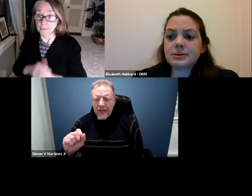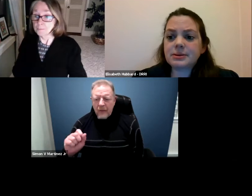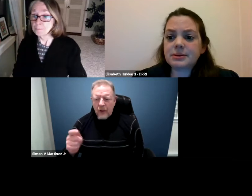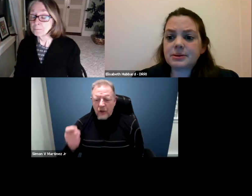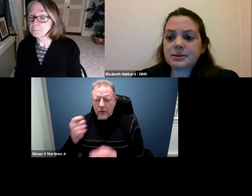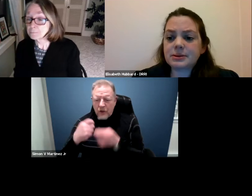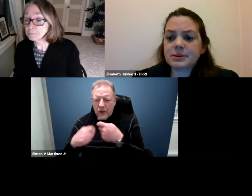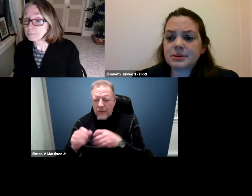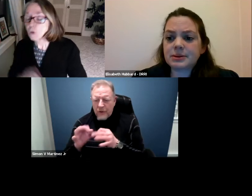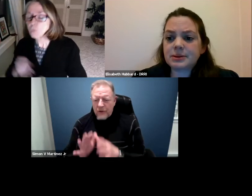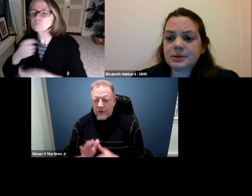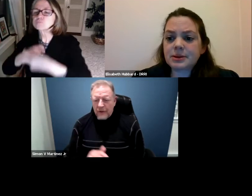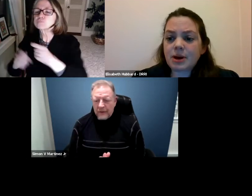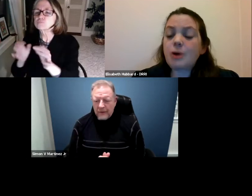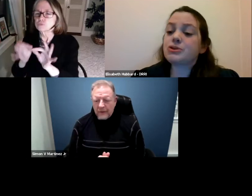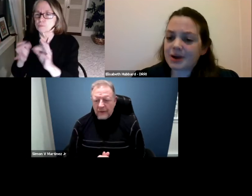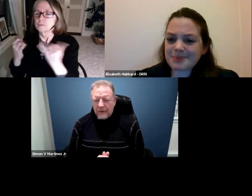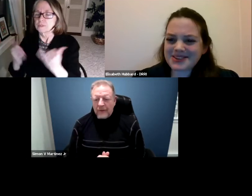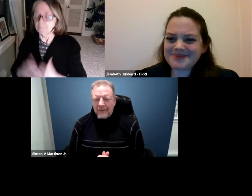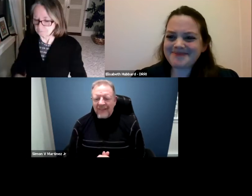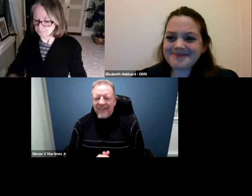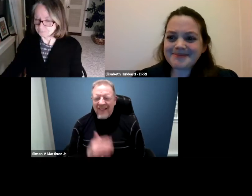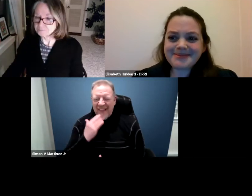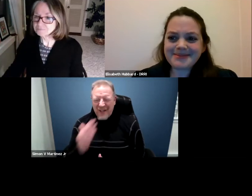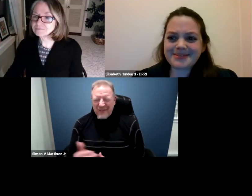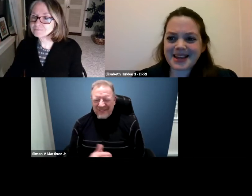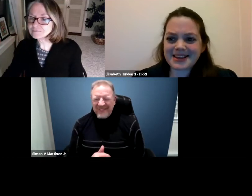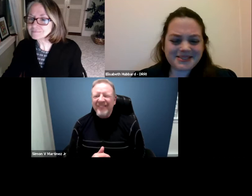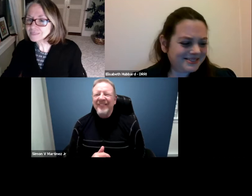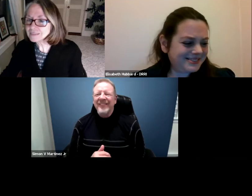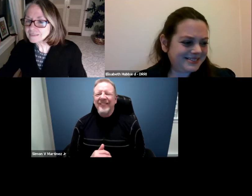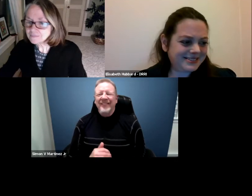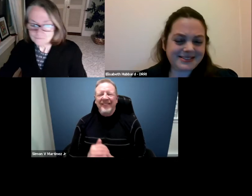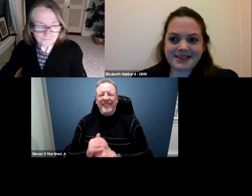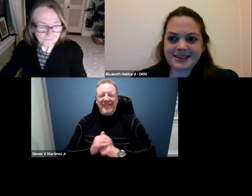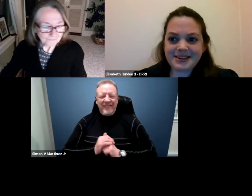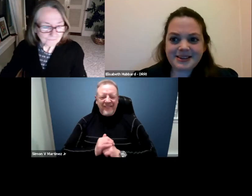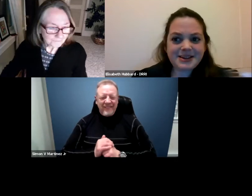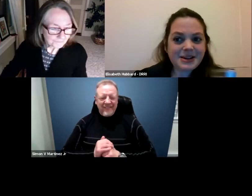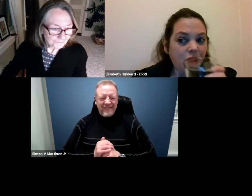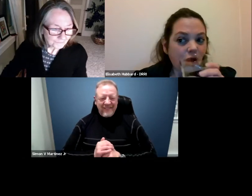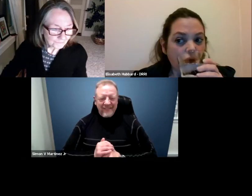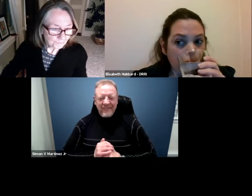here for a second? We're going to switch interpreters. Oh, sure, happy to. Thank you. Thank you.